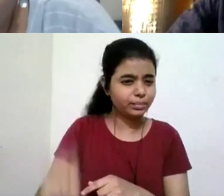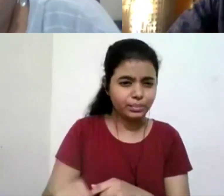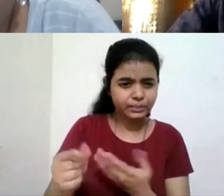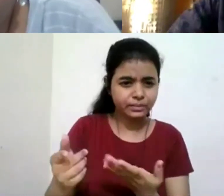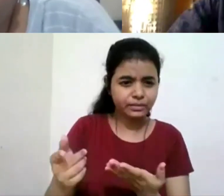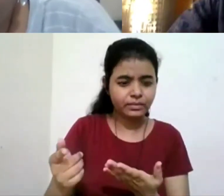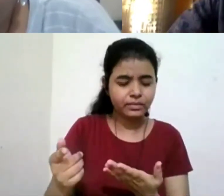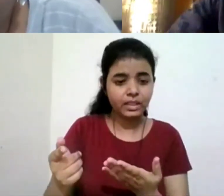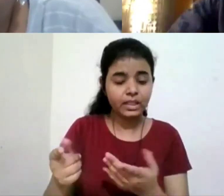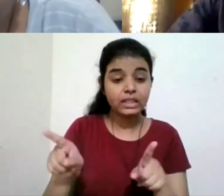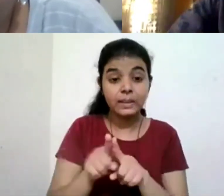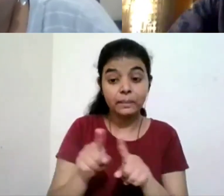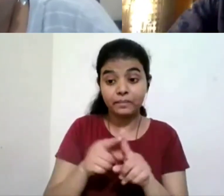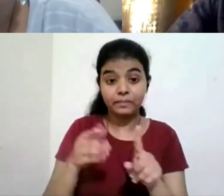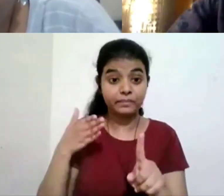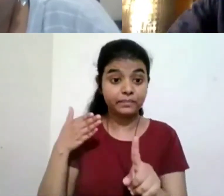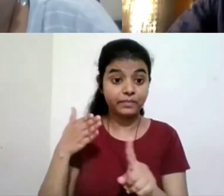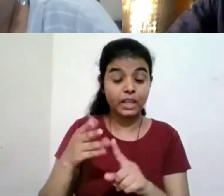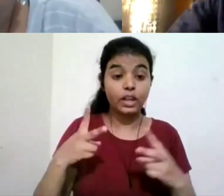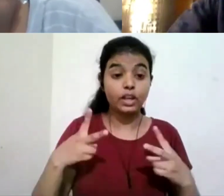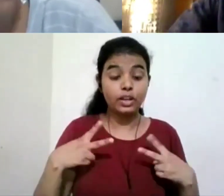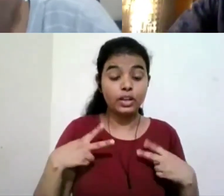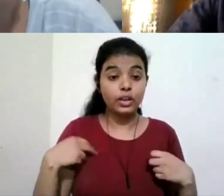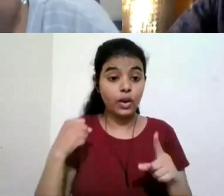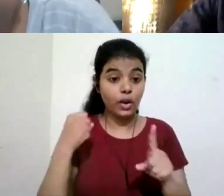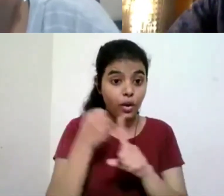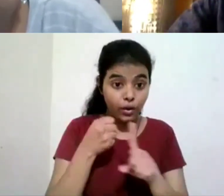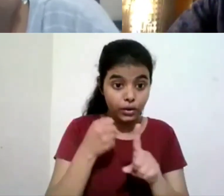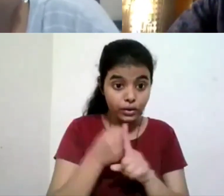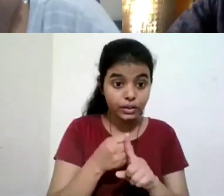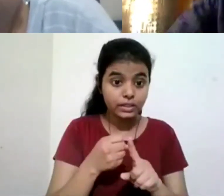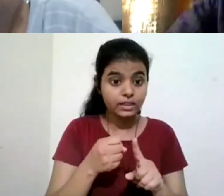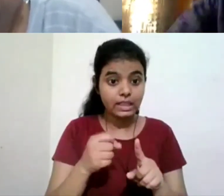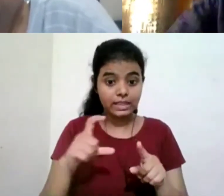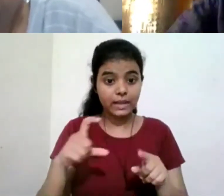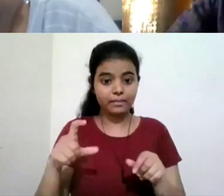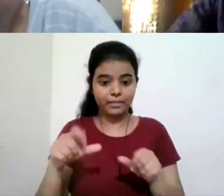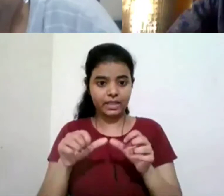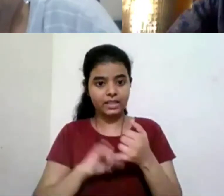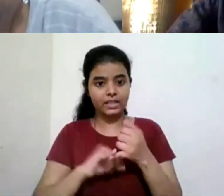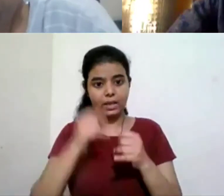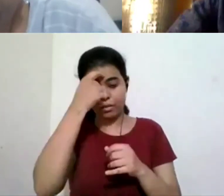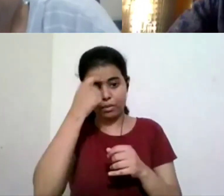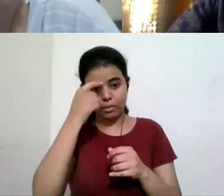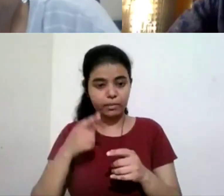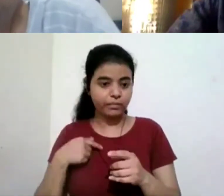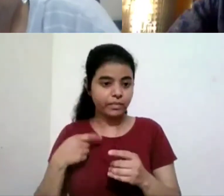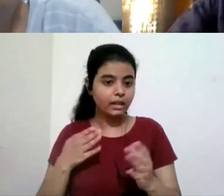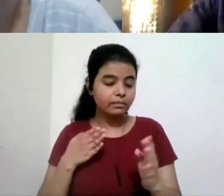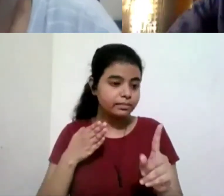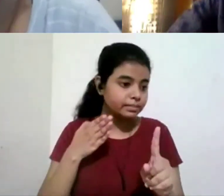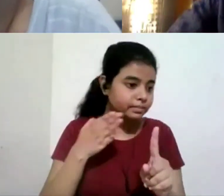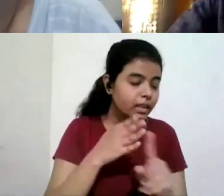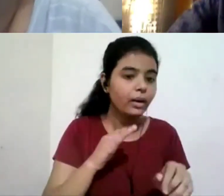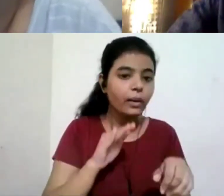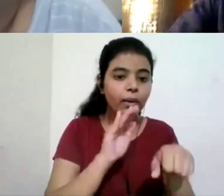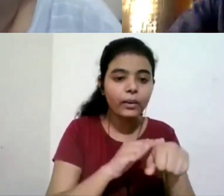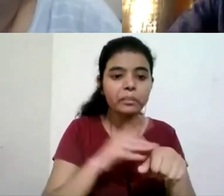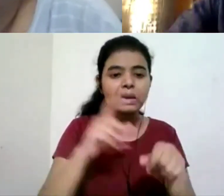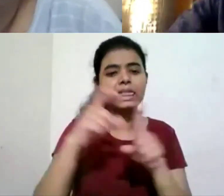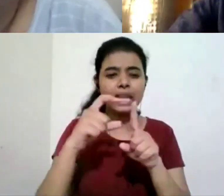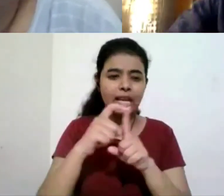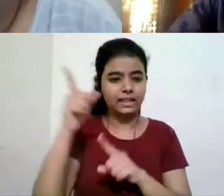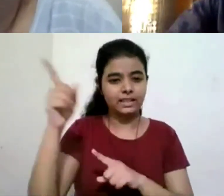I approached lawyers for this case, the Delhi-based lawyers whom I know